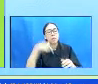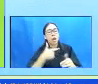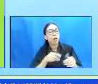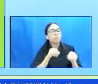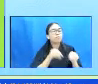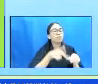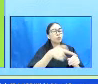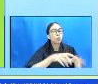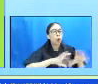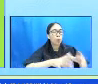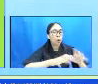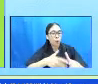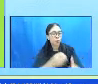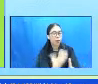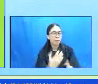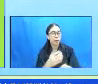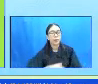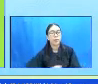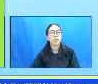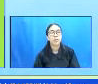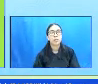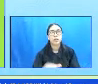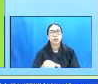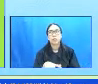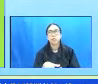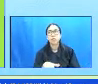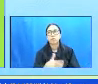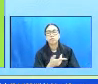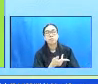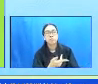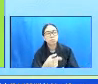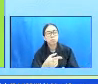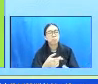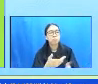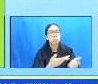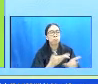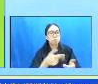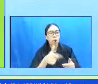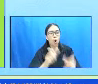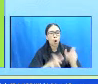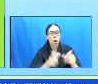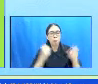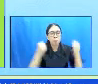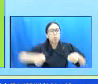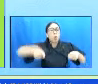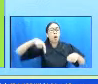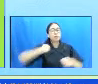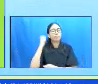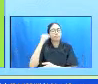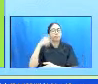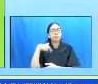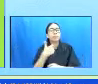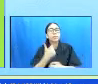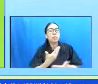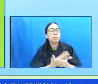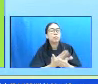hold the people who are in power, yeah, to account. Of course, one of the area is actually to use multi-dialogue